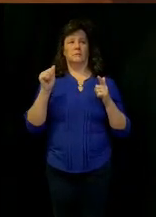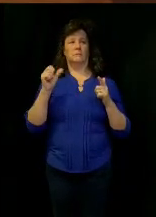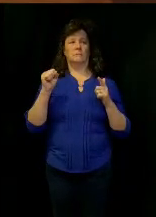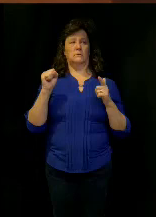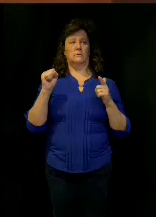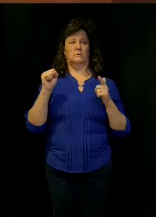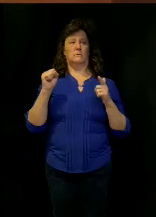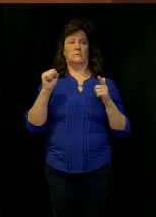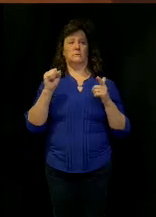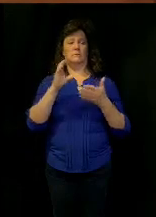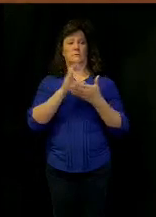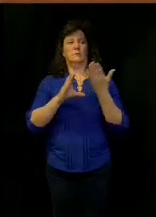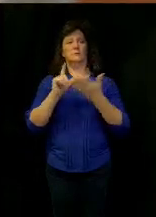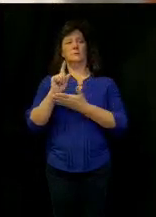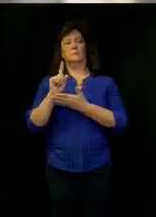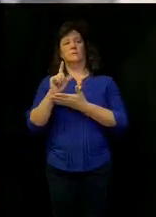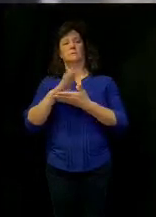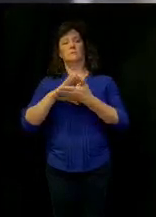Let's look here together.